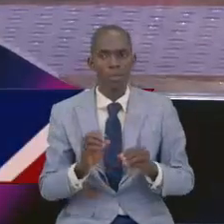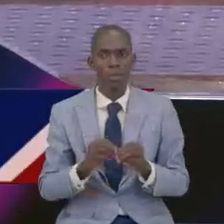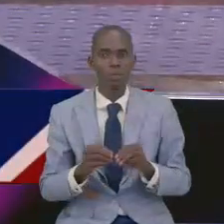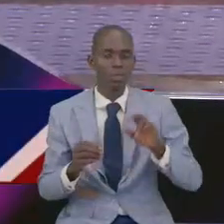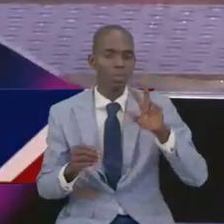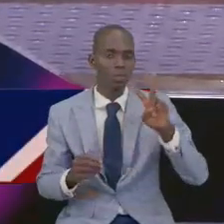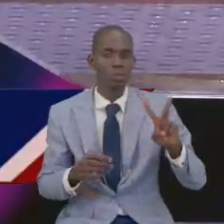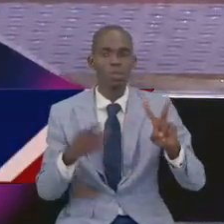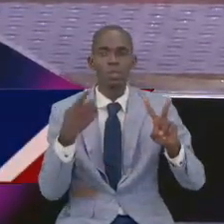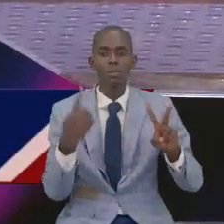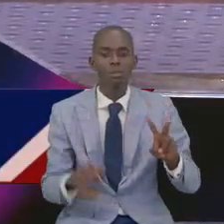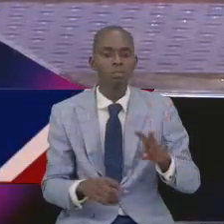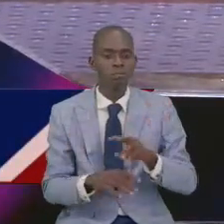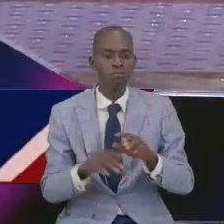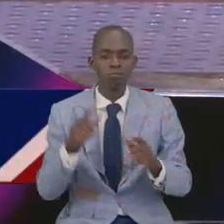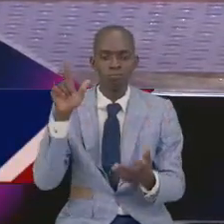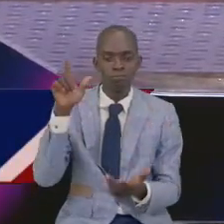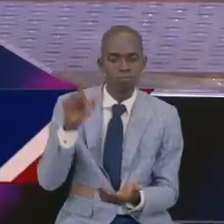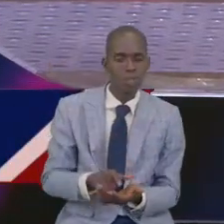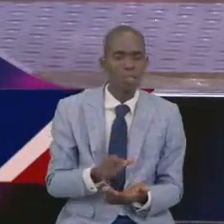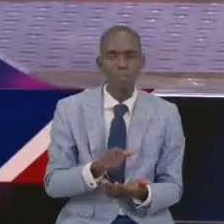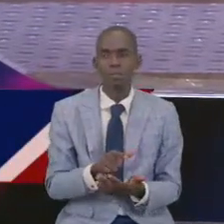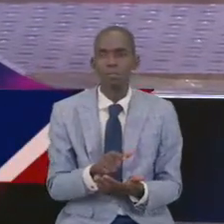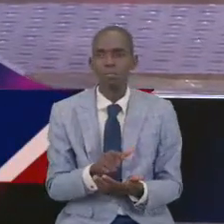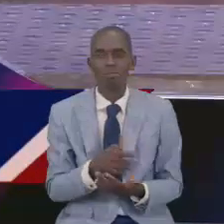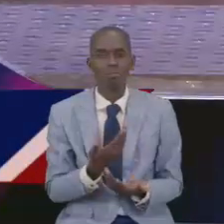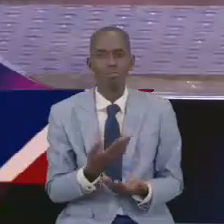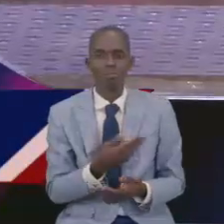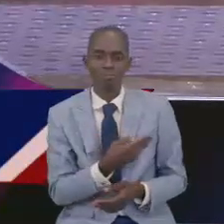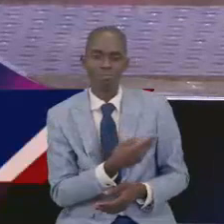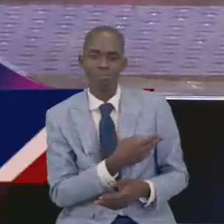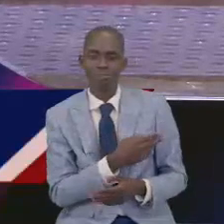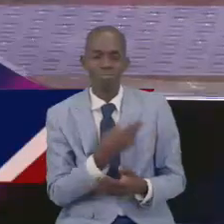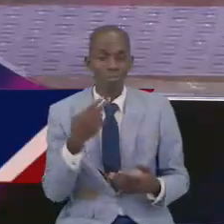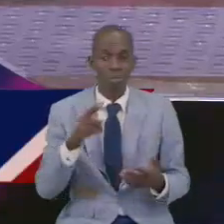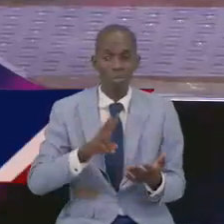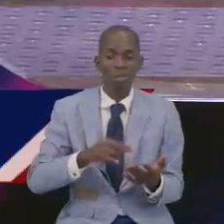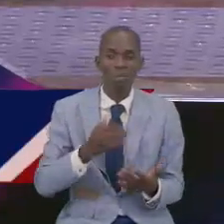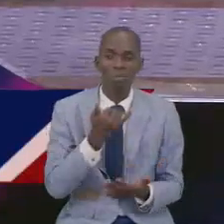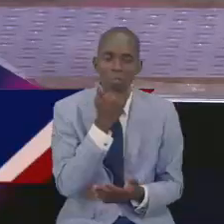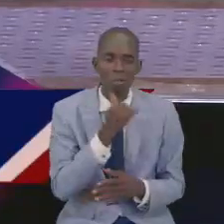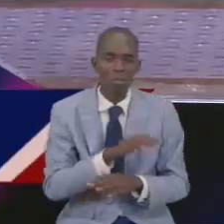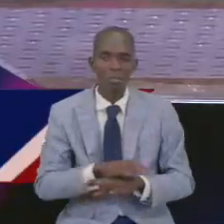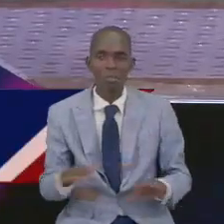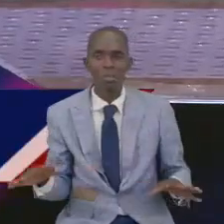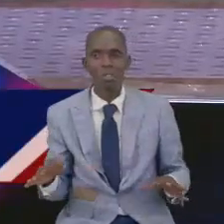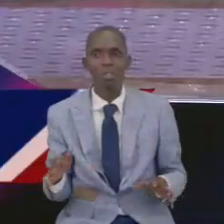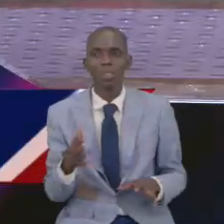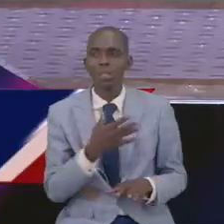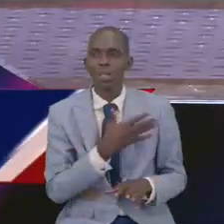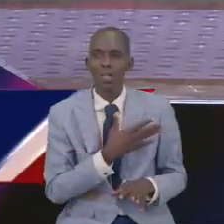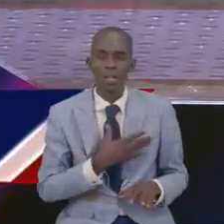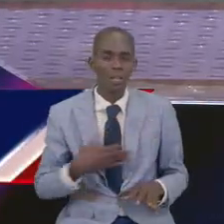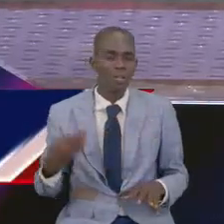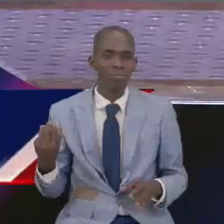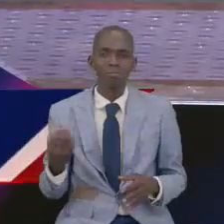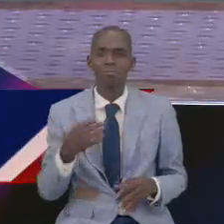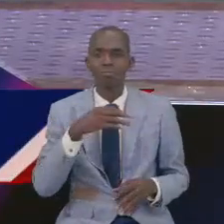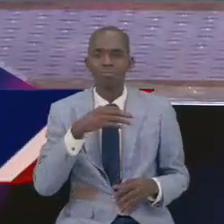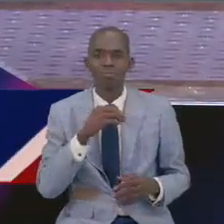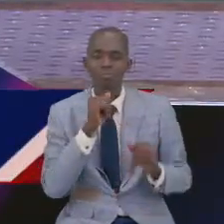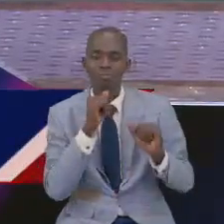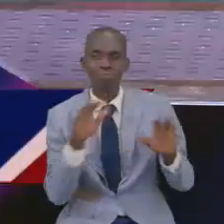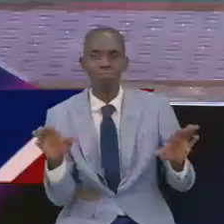the Savior, the better one. The flawless and the faultless and the fine wisdom that